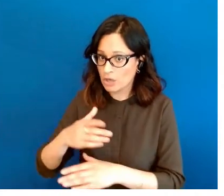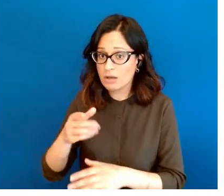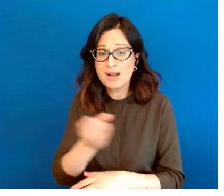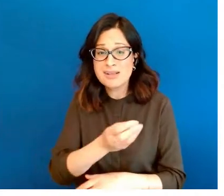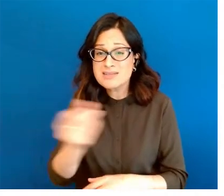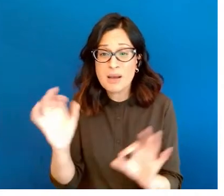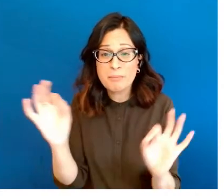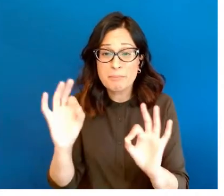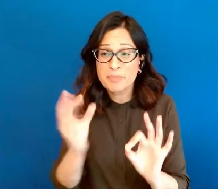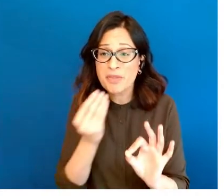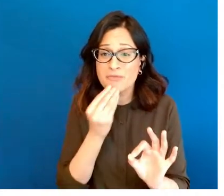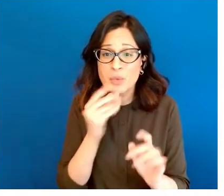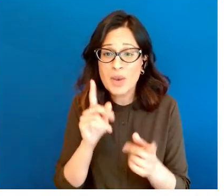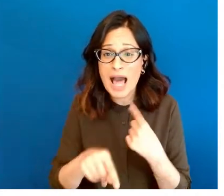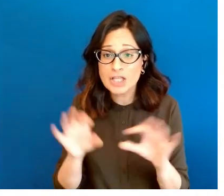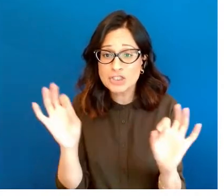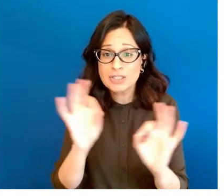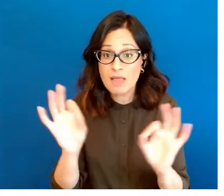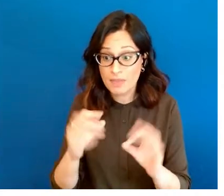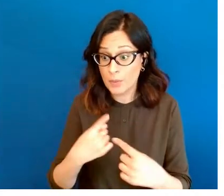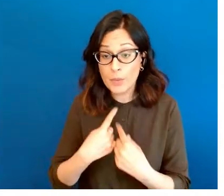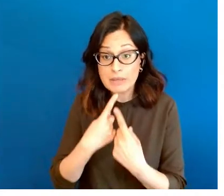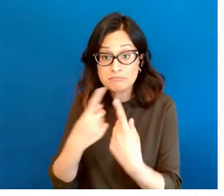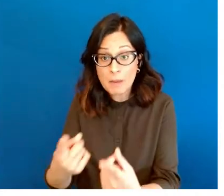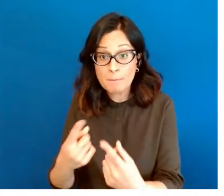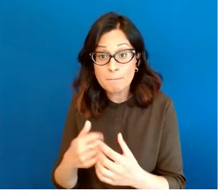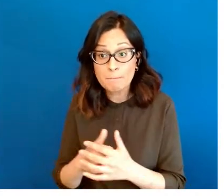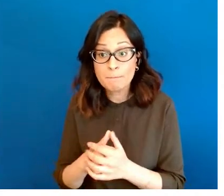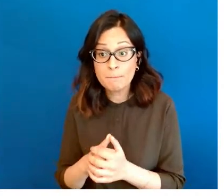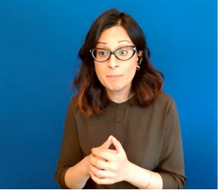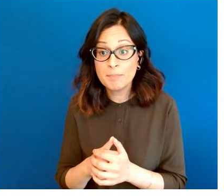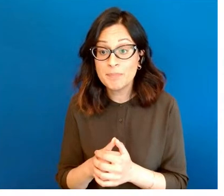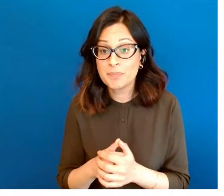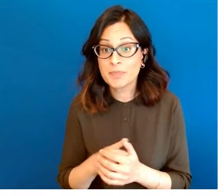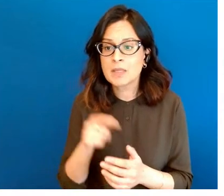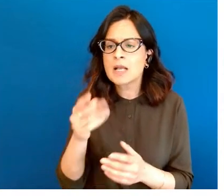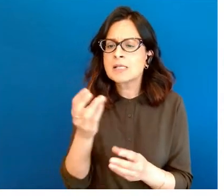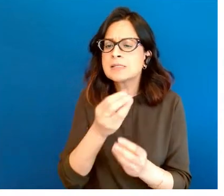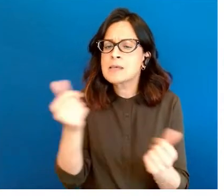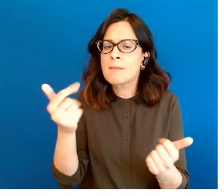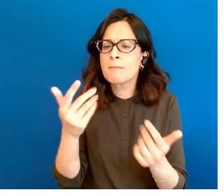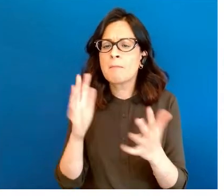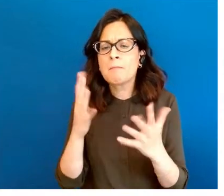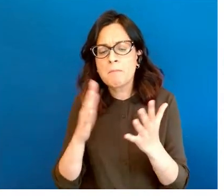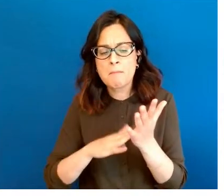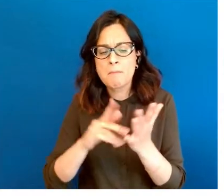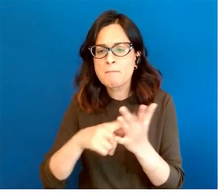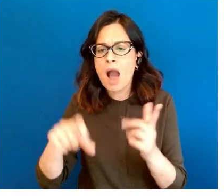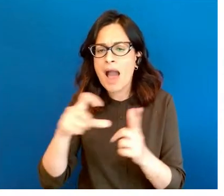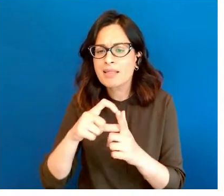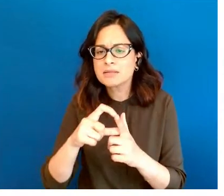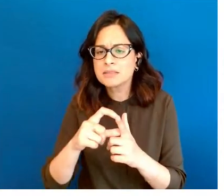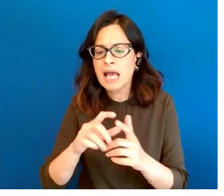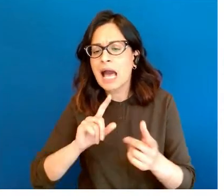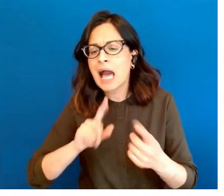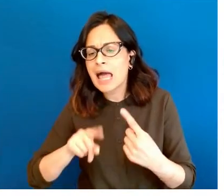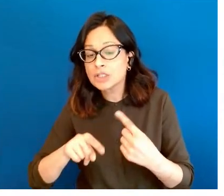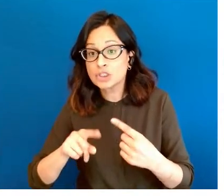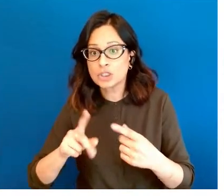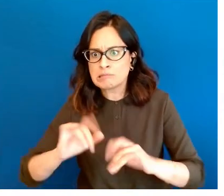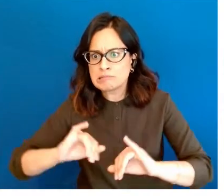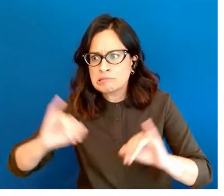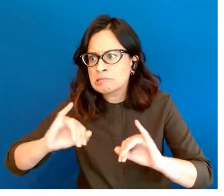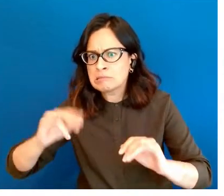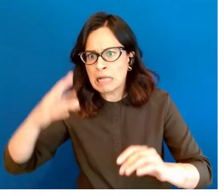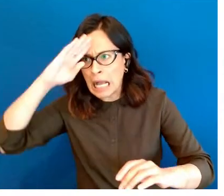and we'll say that to them. Some of them may have a mild food allergy, but actually the severity of it they can be reassured about.